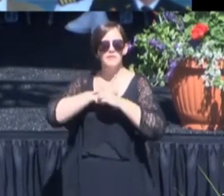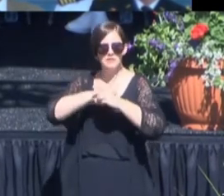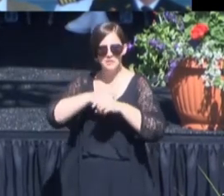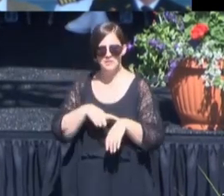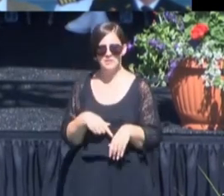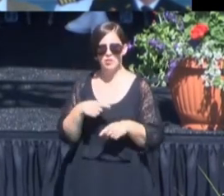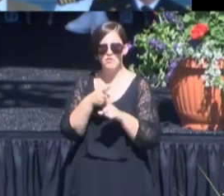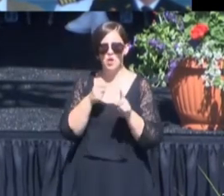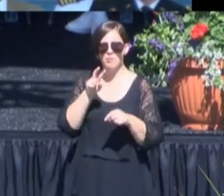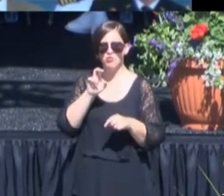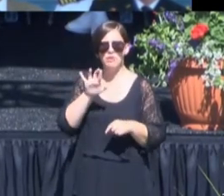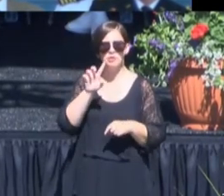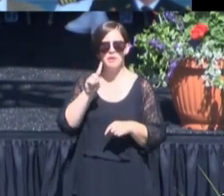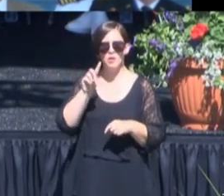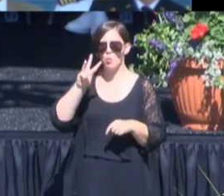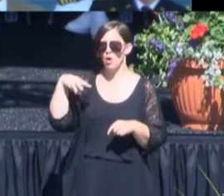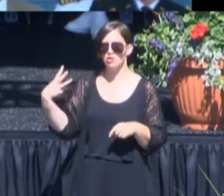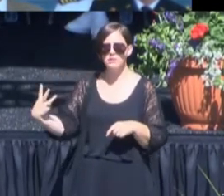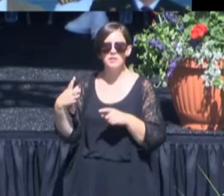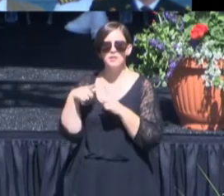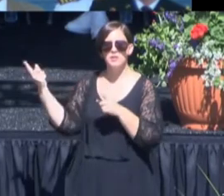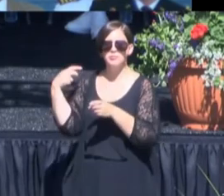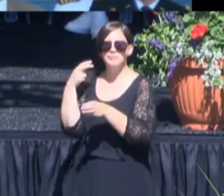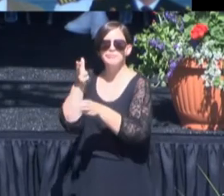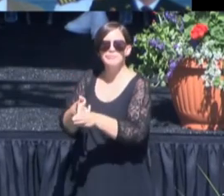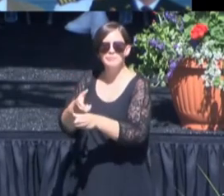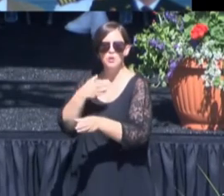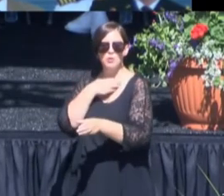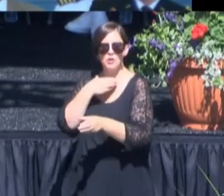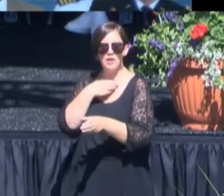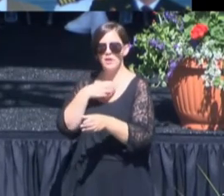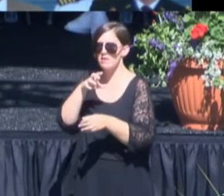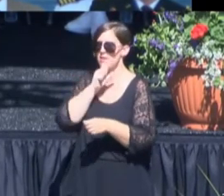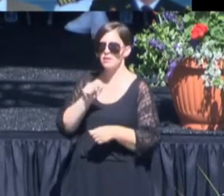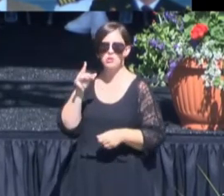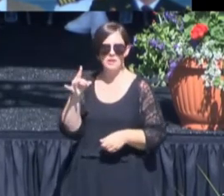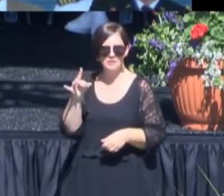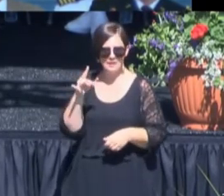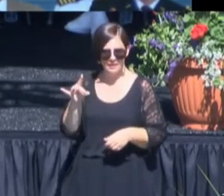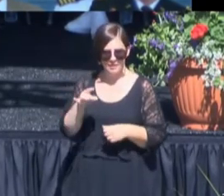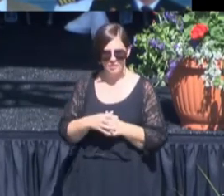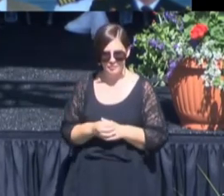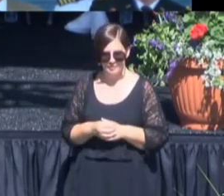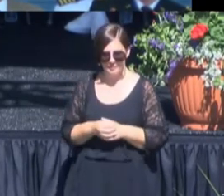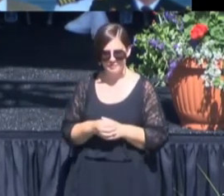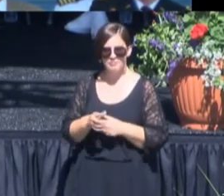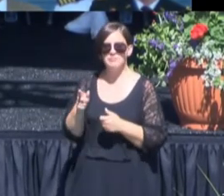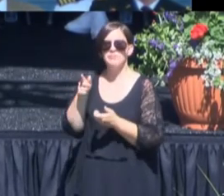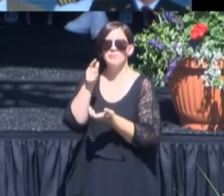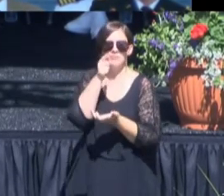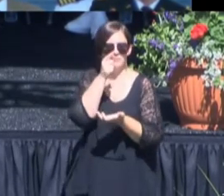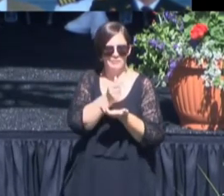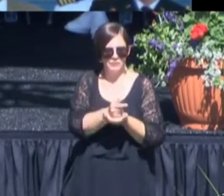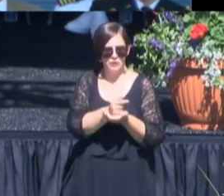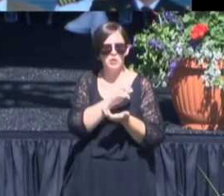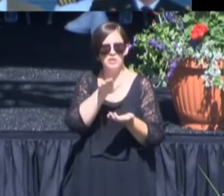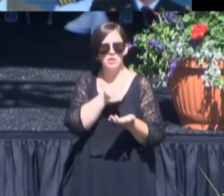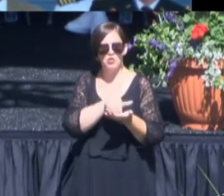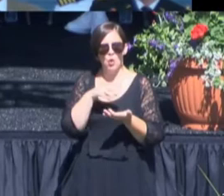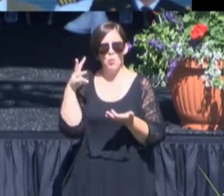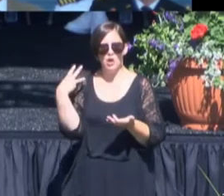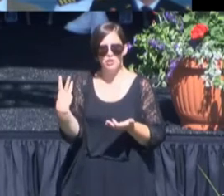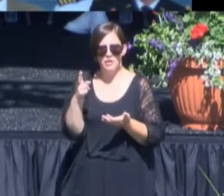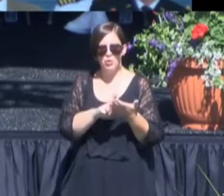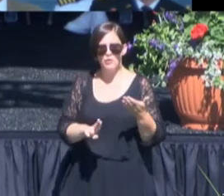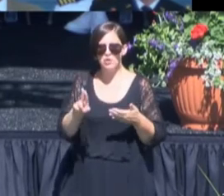Washington, Secretary Mattis enlisted in the Marine Corps Reserve at the age of 18. After graduating from Central Washington University